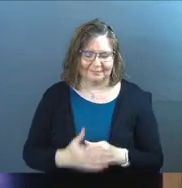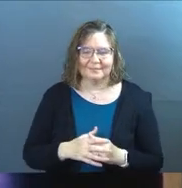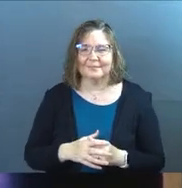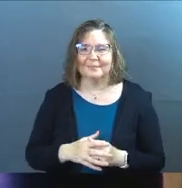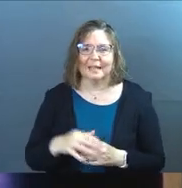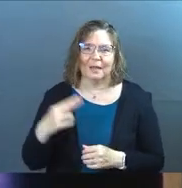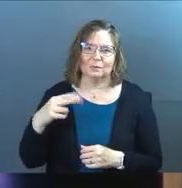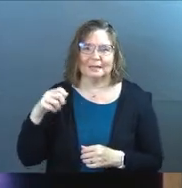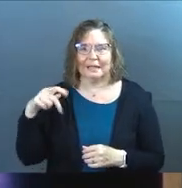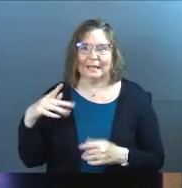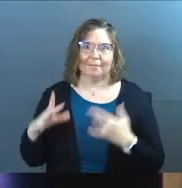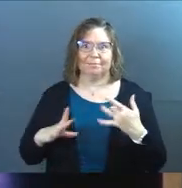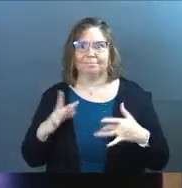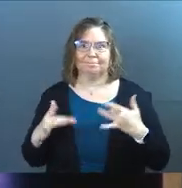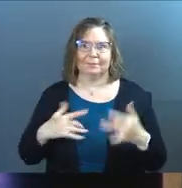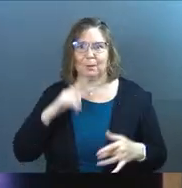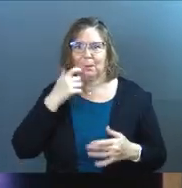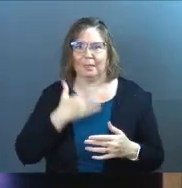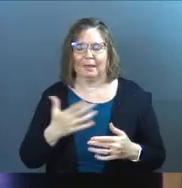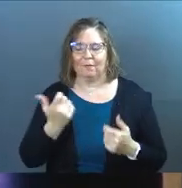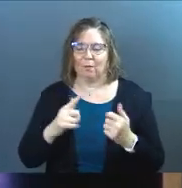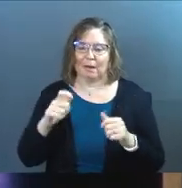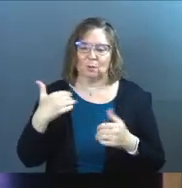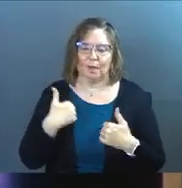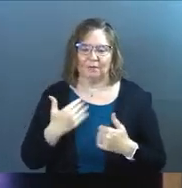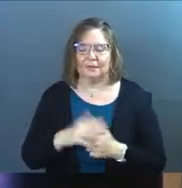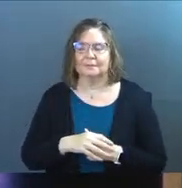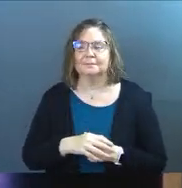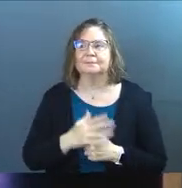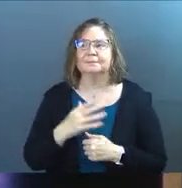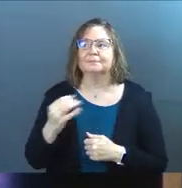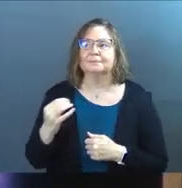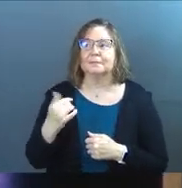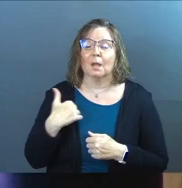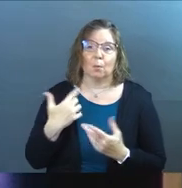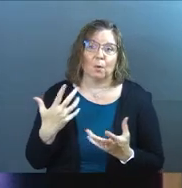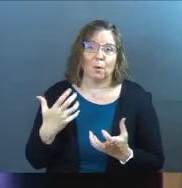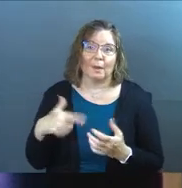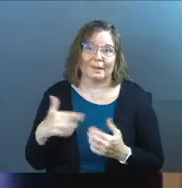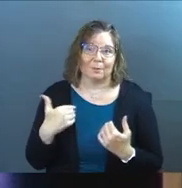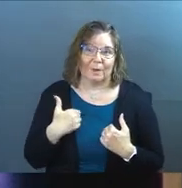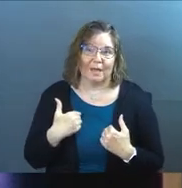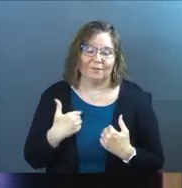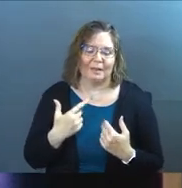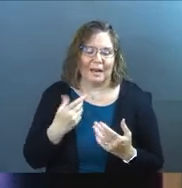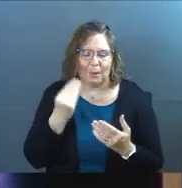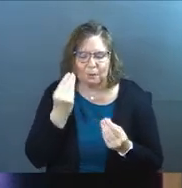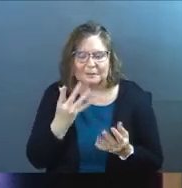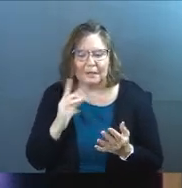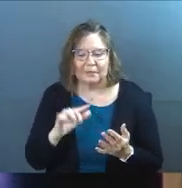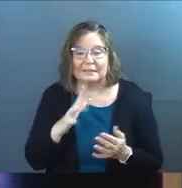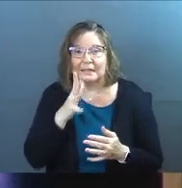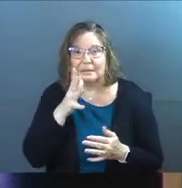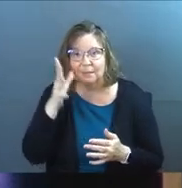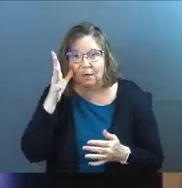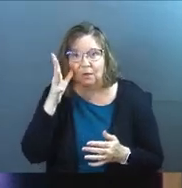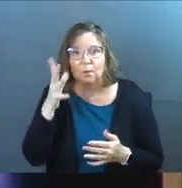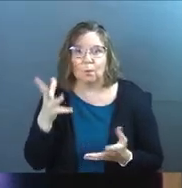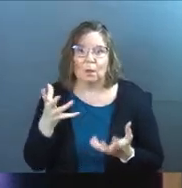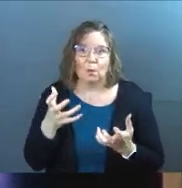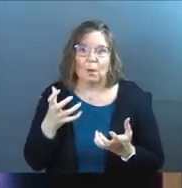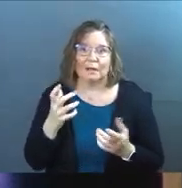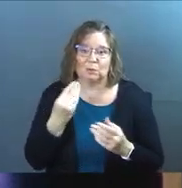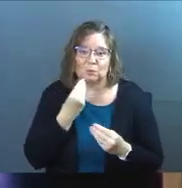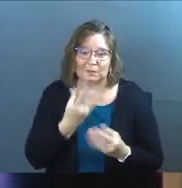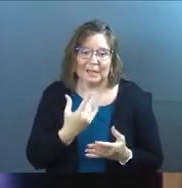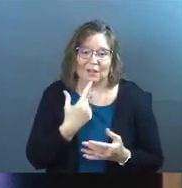It was the hip thing, you know. Everybody had to have it. And we wanted them to have it. And I'll just say this. As parents, we